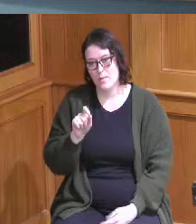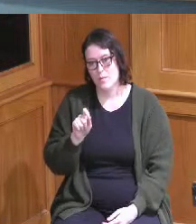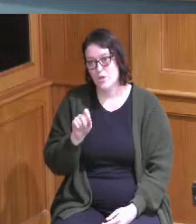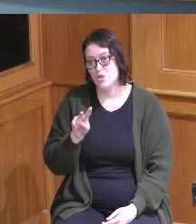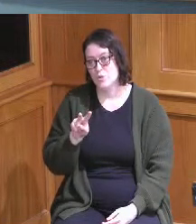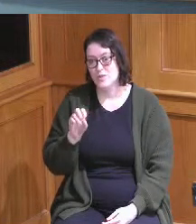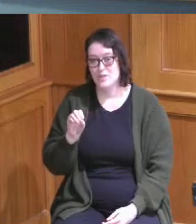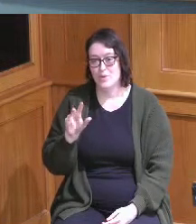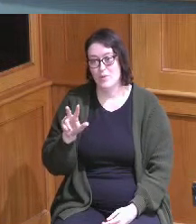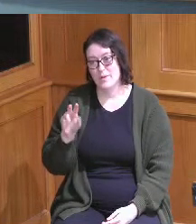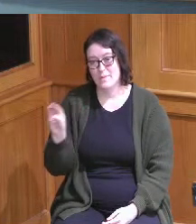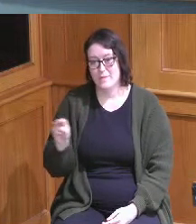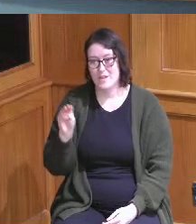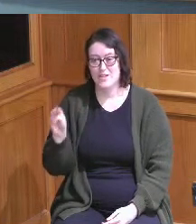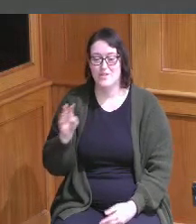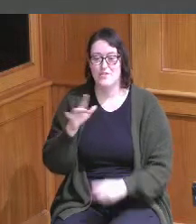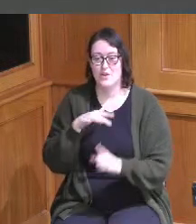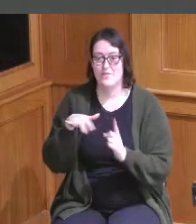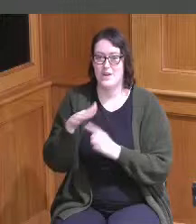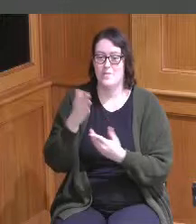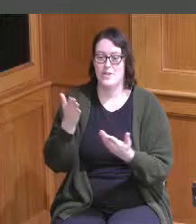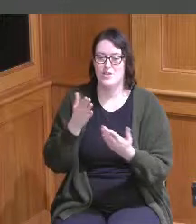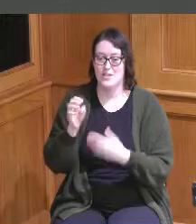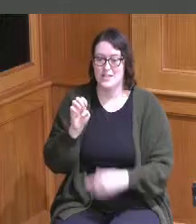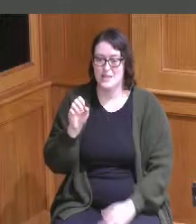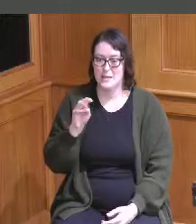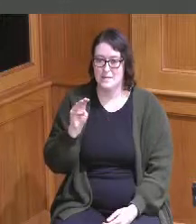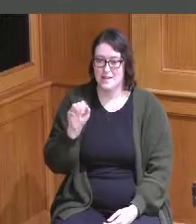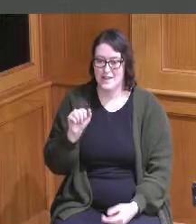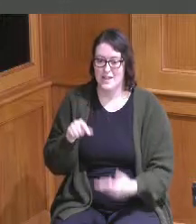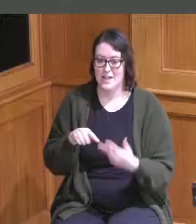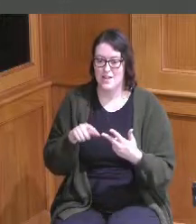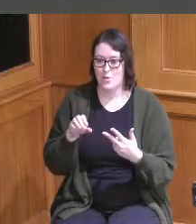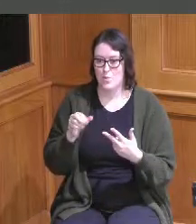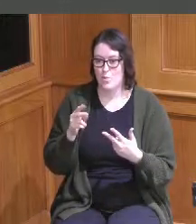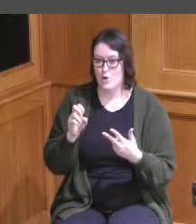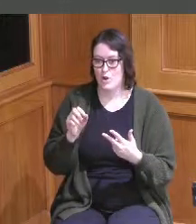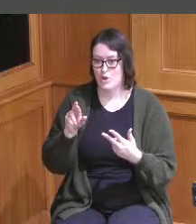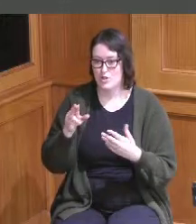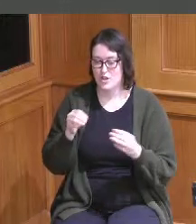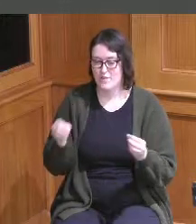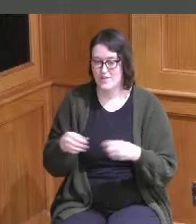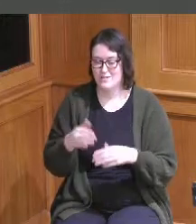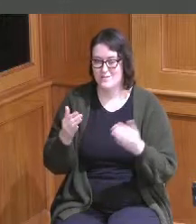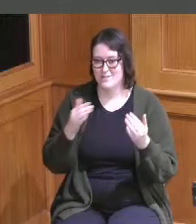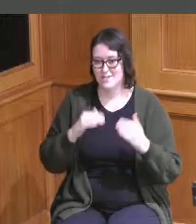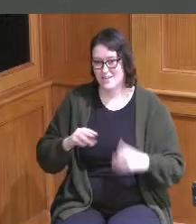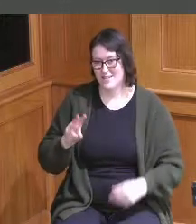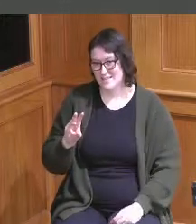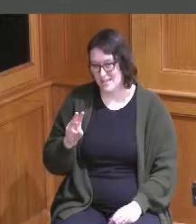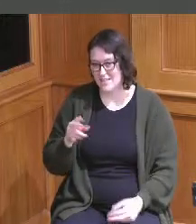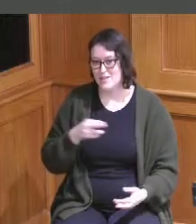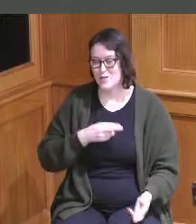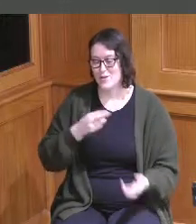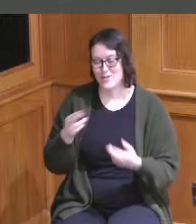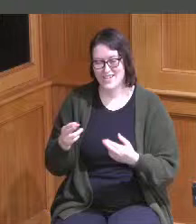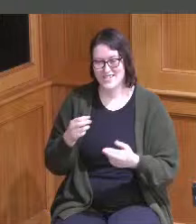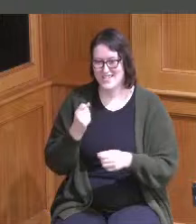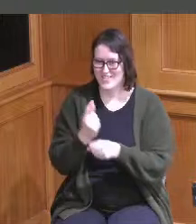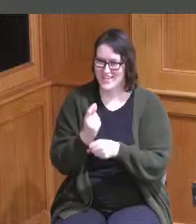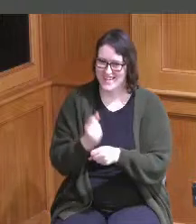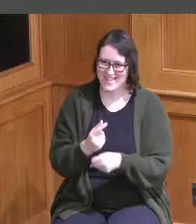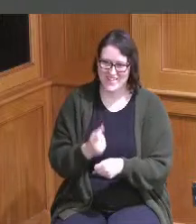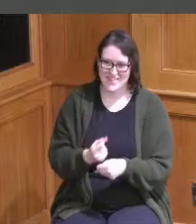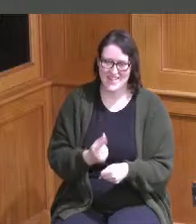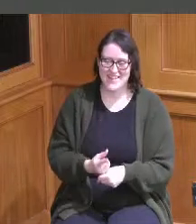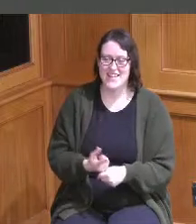$1.203 million. That is in the Environmental Services, EMA, and the Coroner's Office. Item number 6 is the resolution we do annually